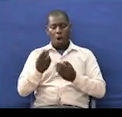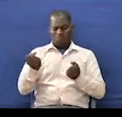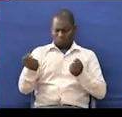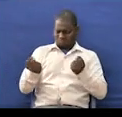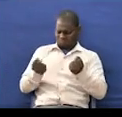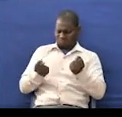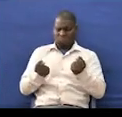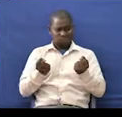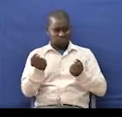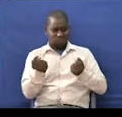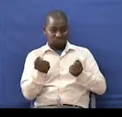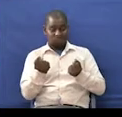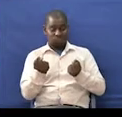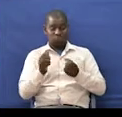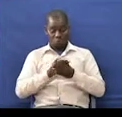a steering,